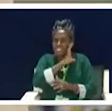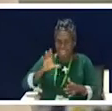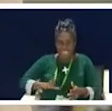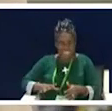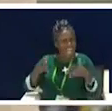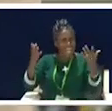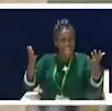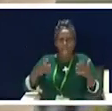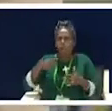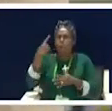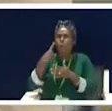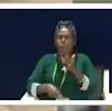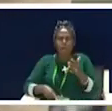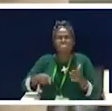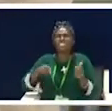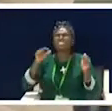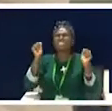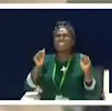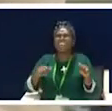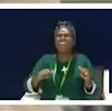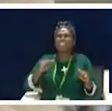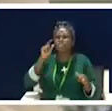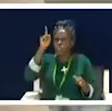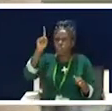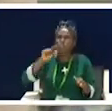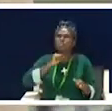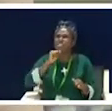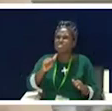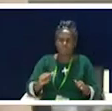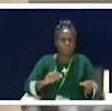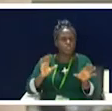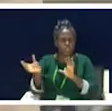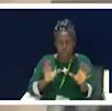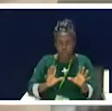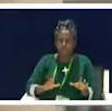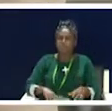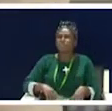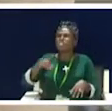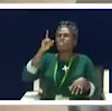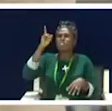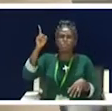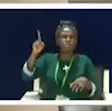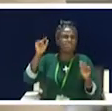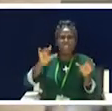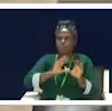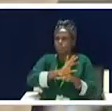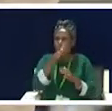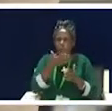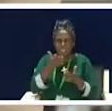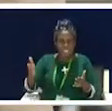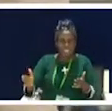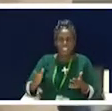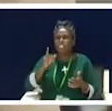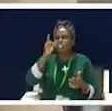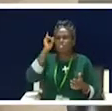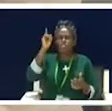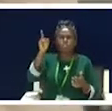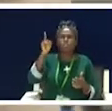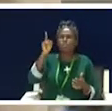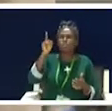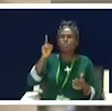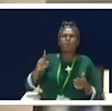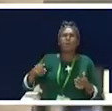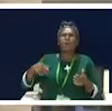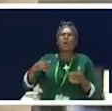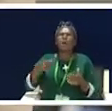do? You turn fibro to fine boy. What can you not do? You brought